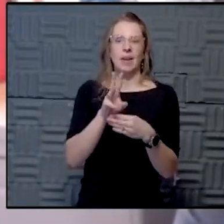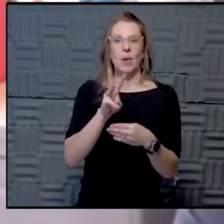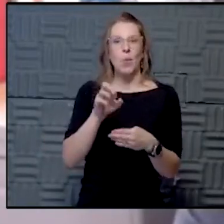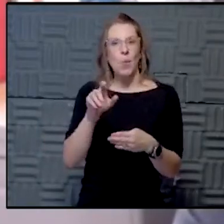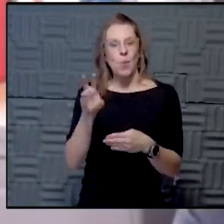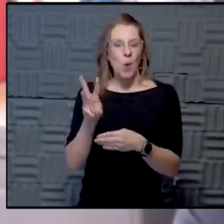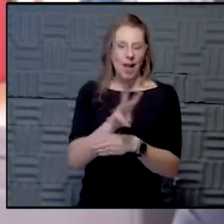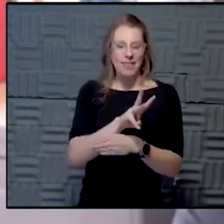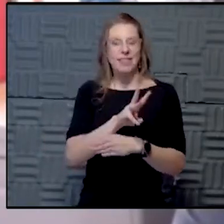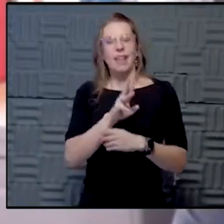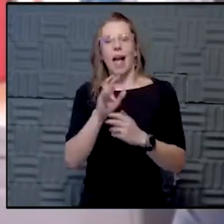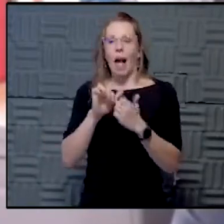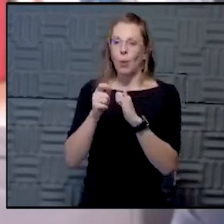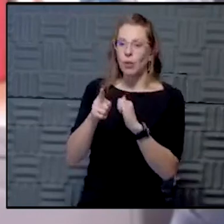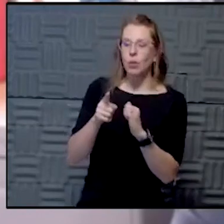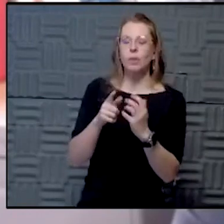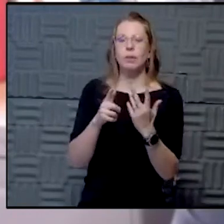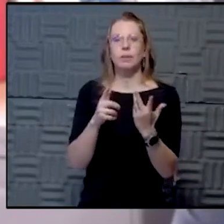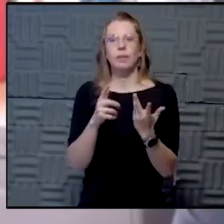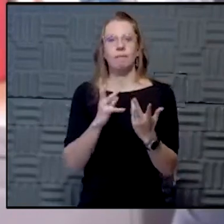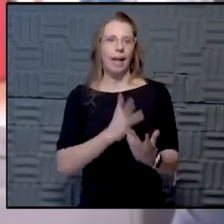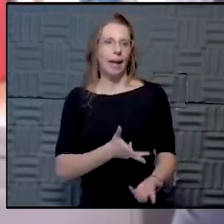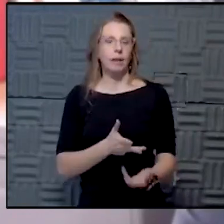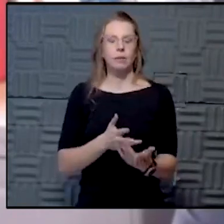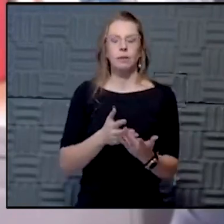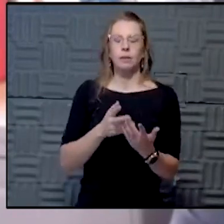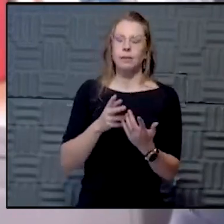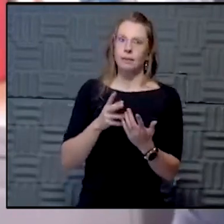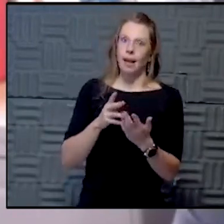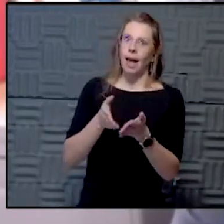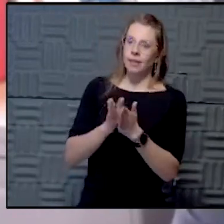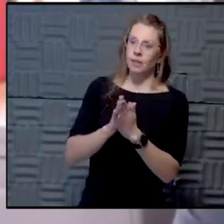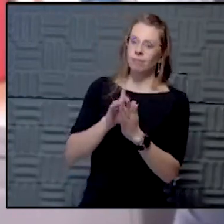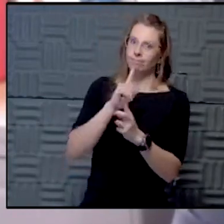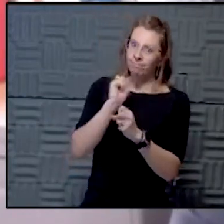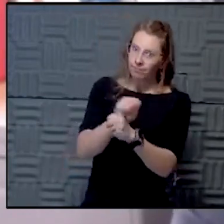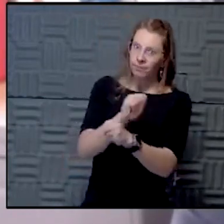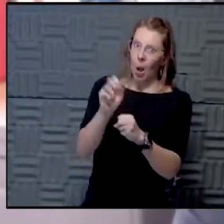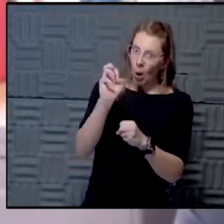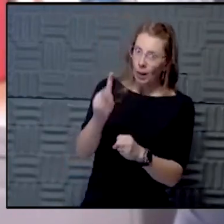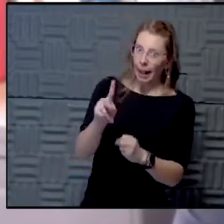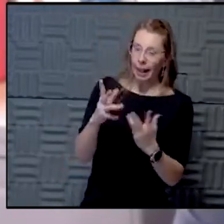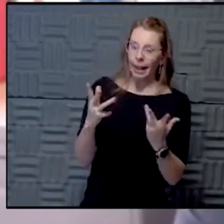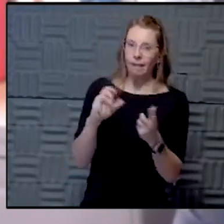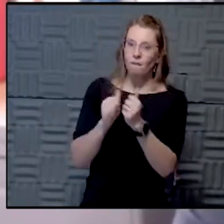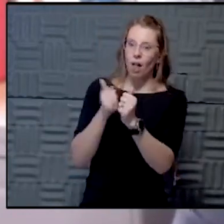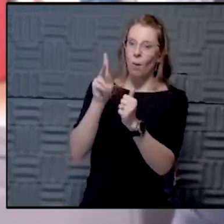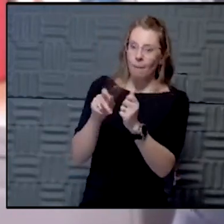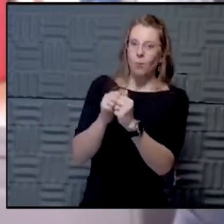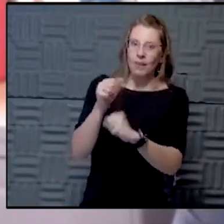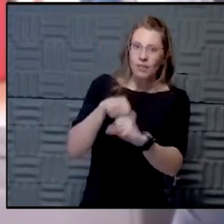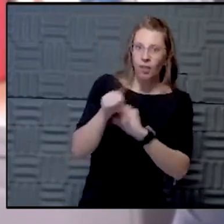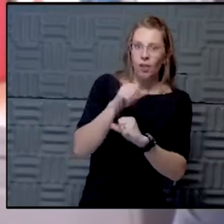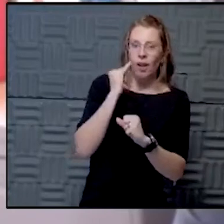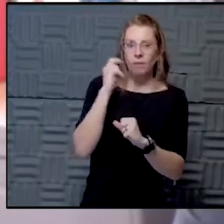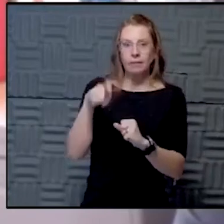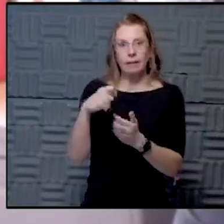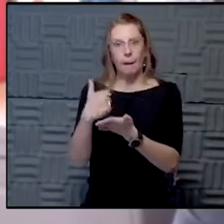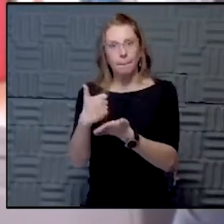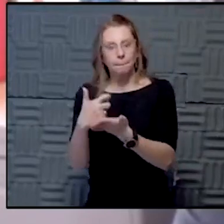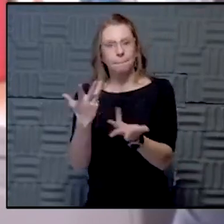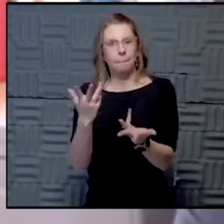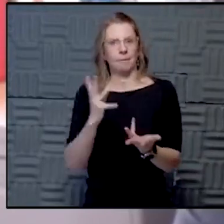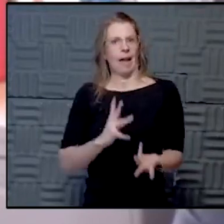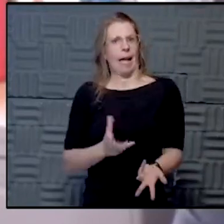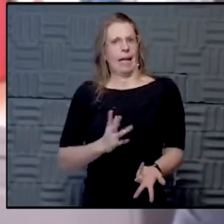the question, "Are you okay?" and following up with them and checking in with one another. And if you need help, then that's